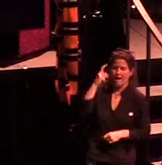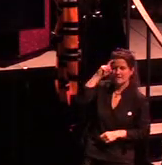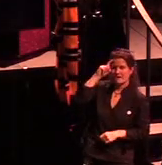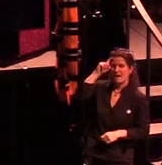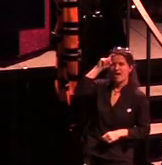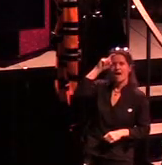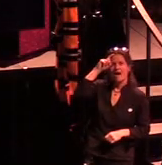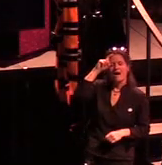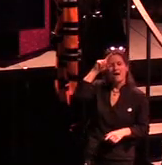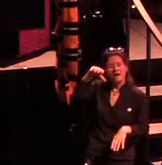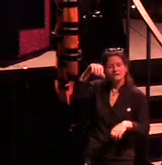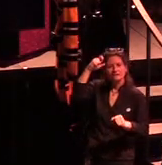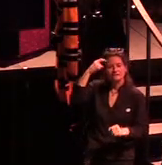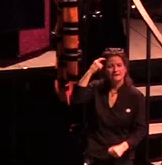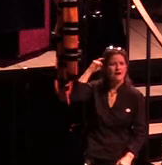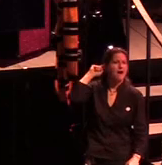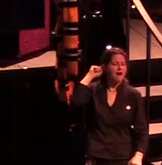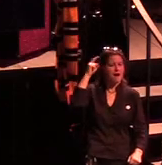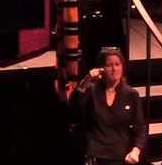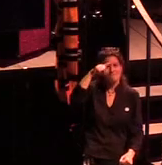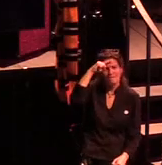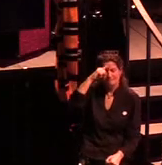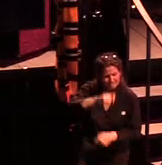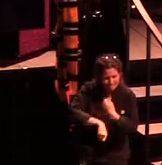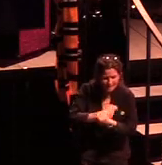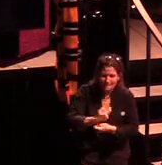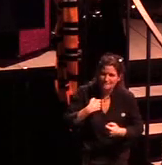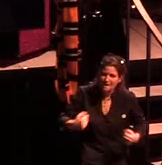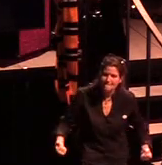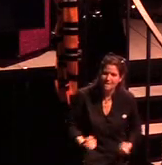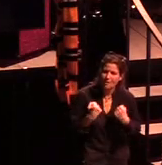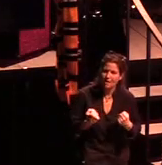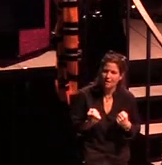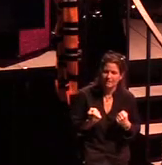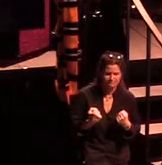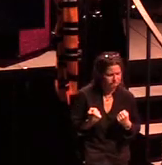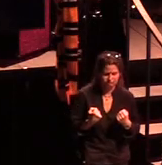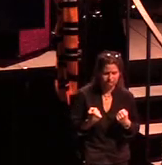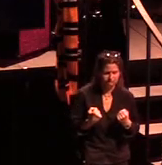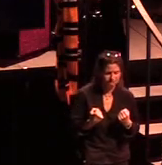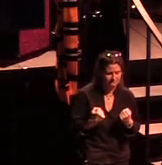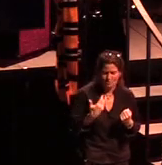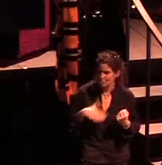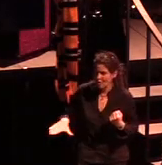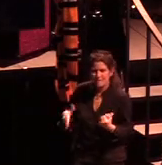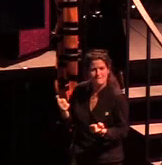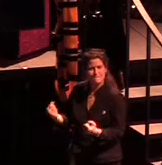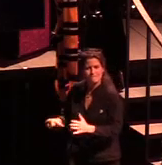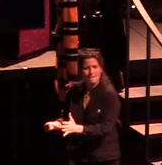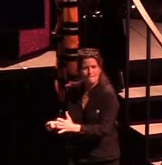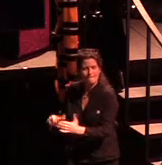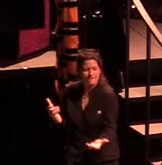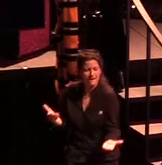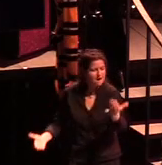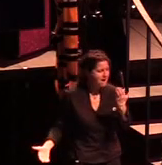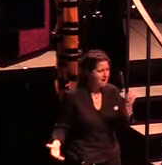to understand that my tics were my power and not my problem let's get my life was changed